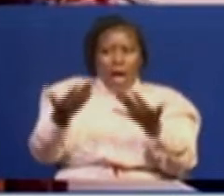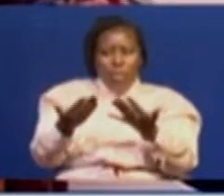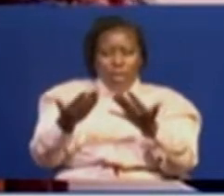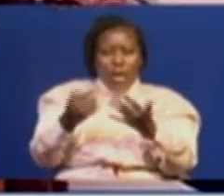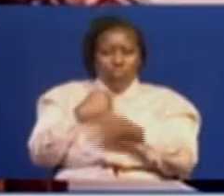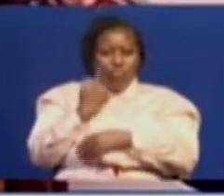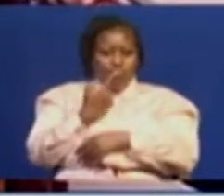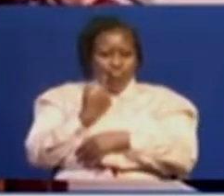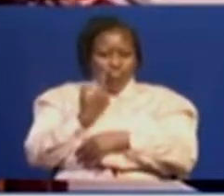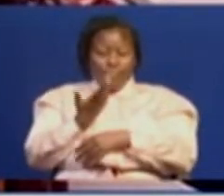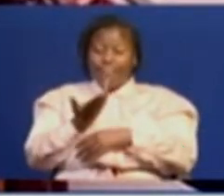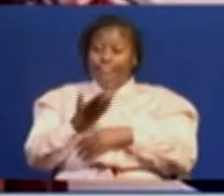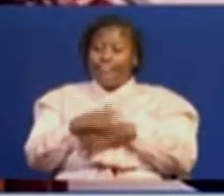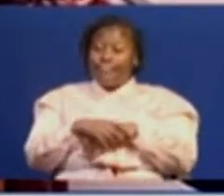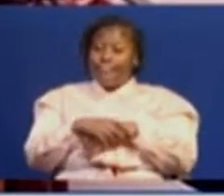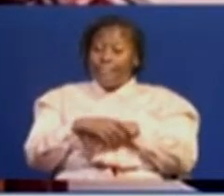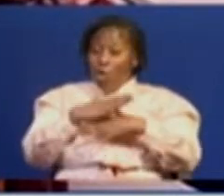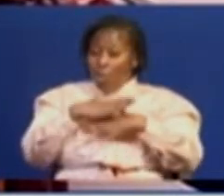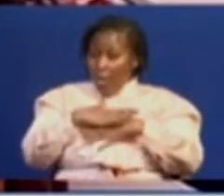arrested it?